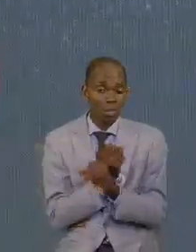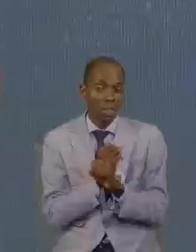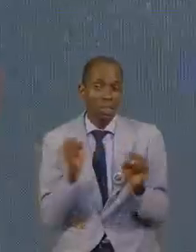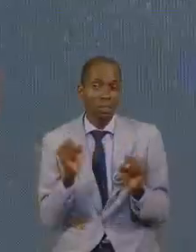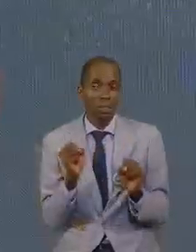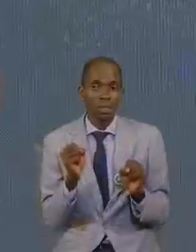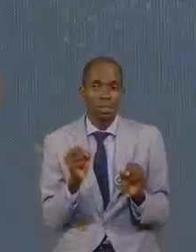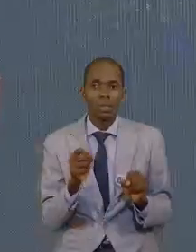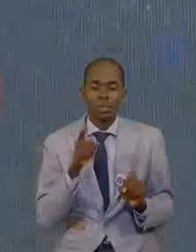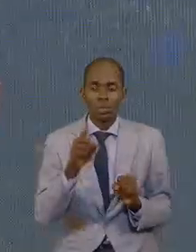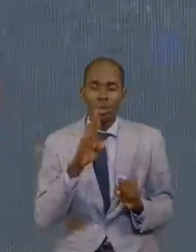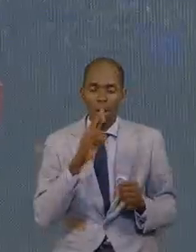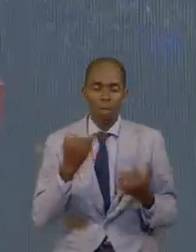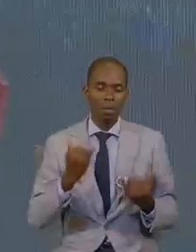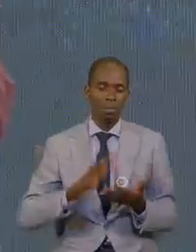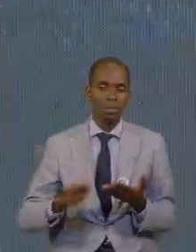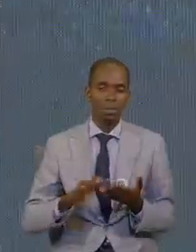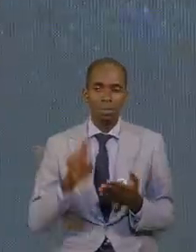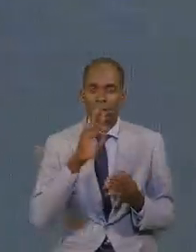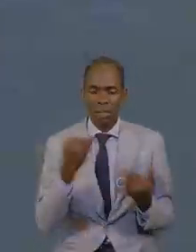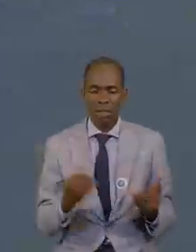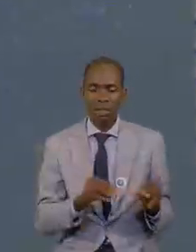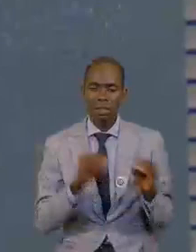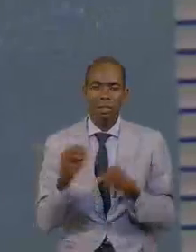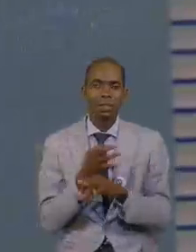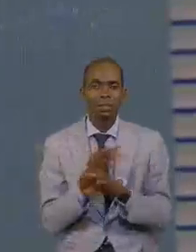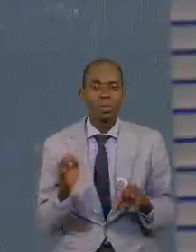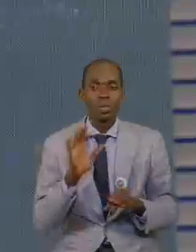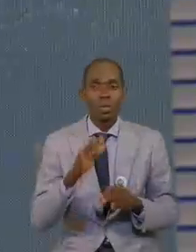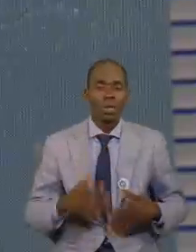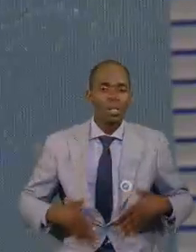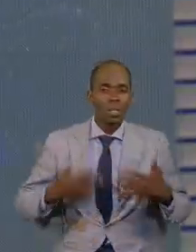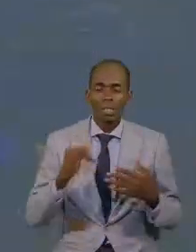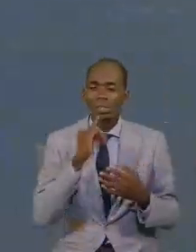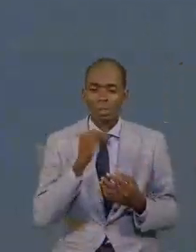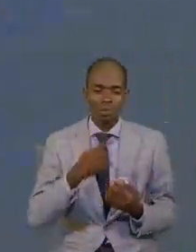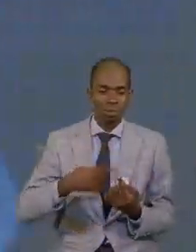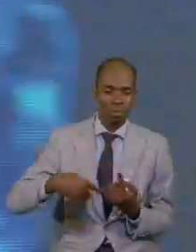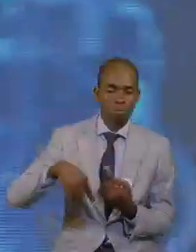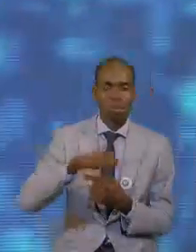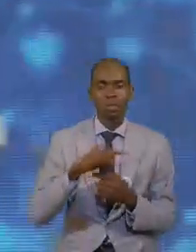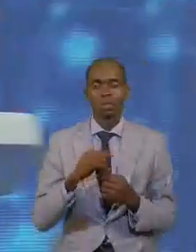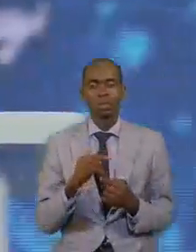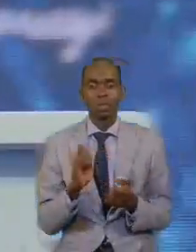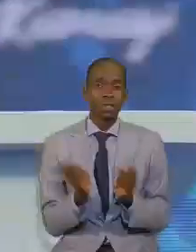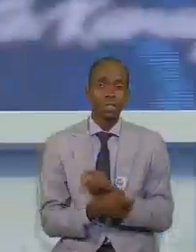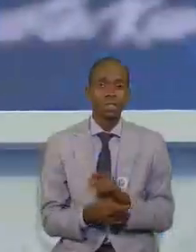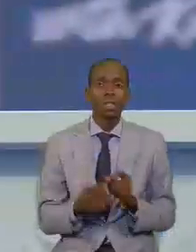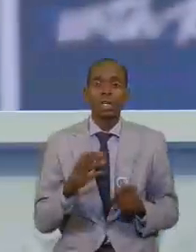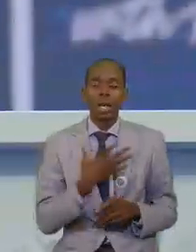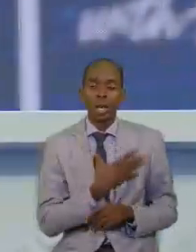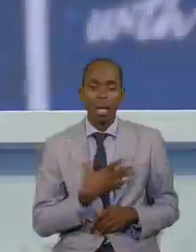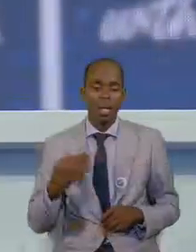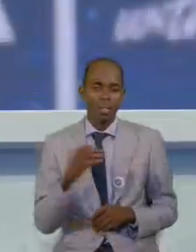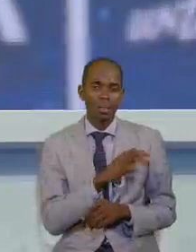You're pardoned. You're set free. Your life is turned around. And Christ comes